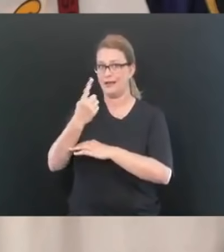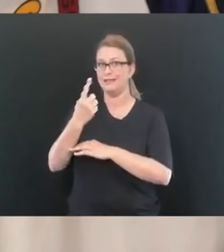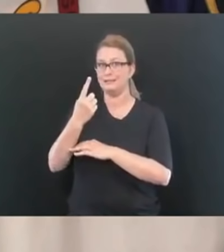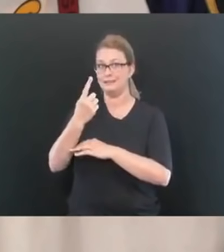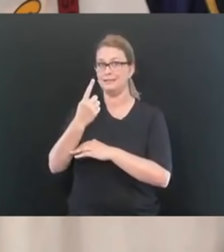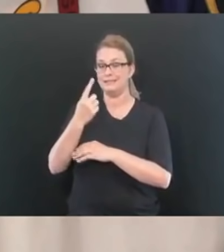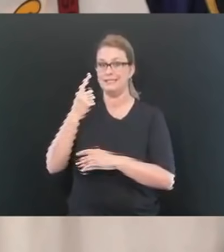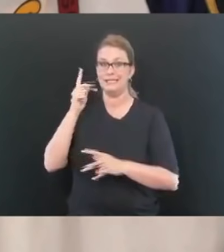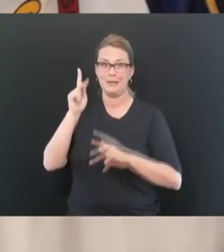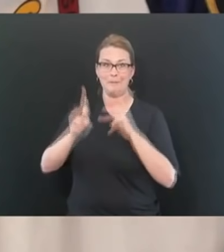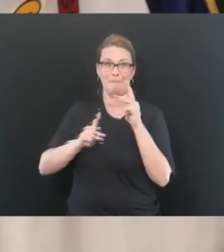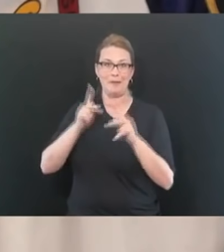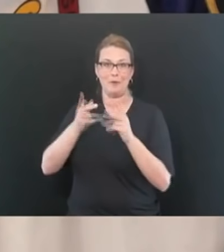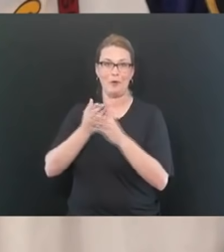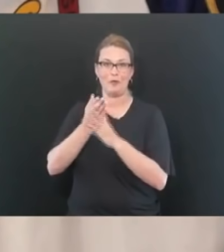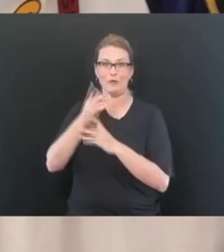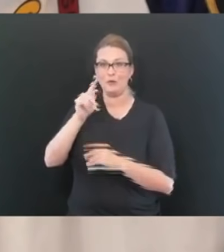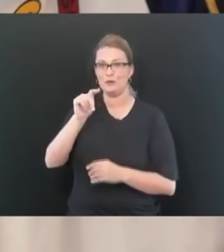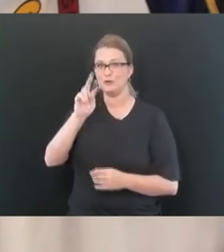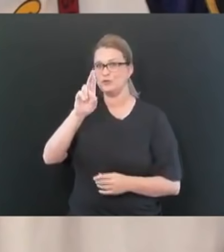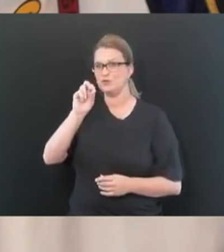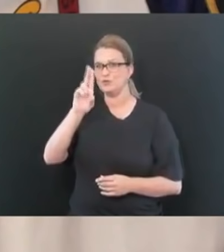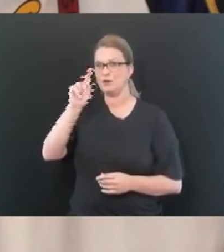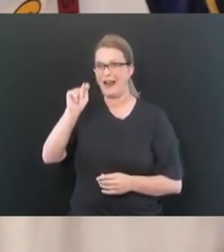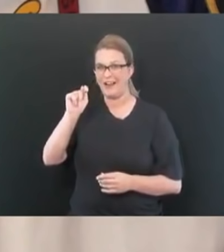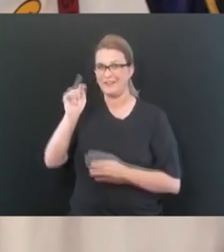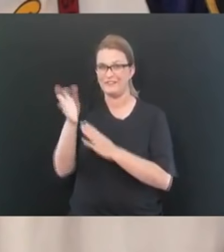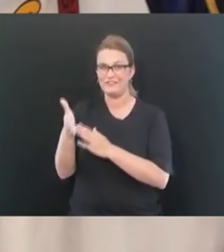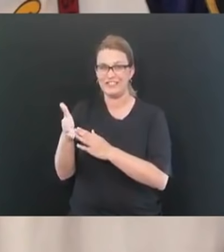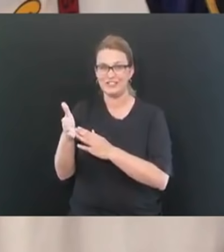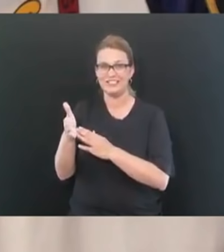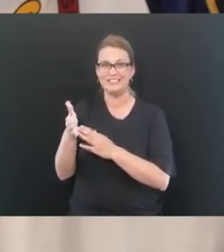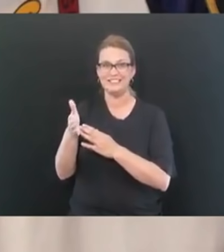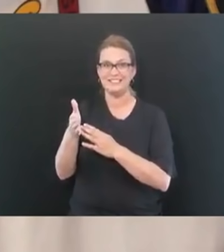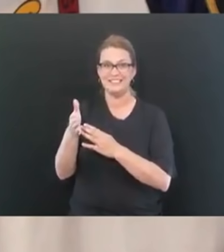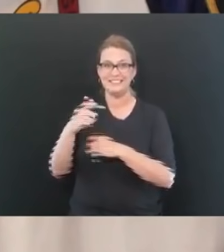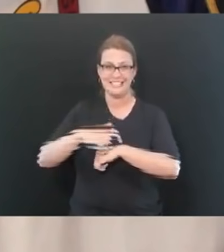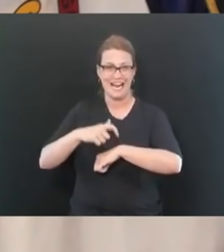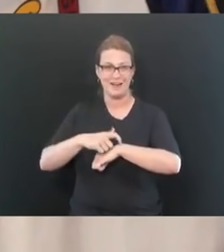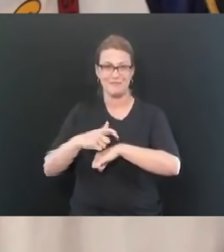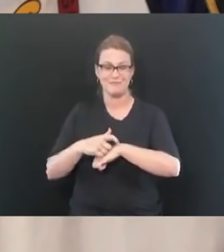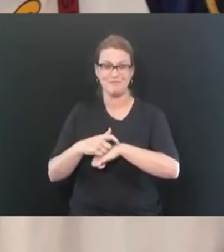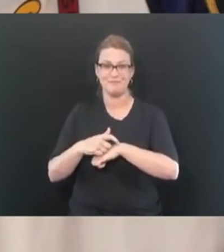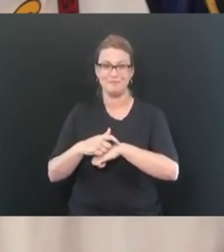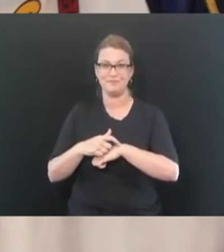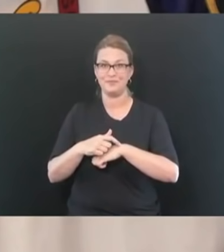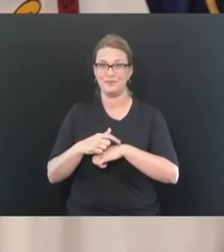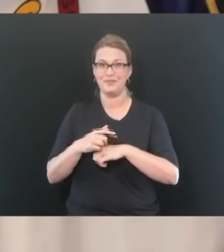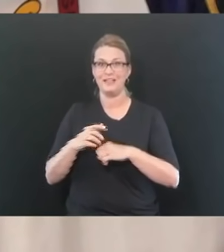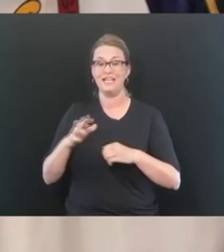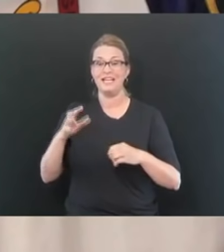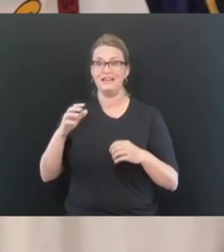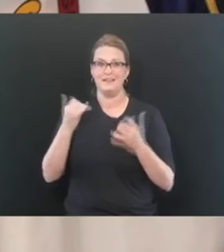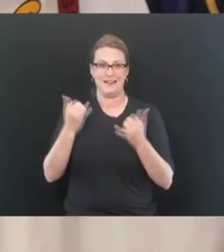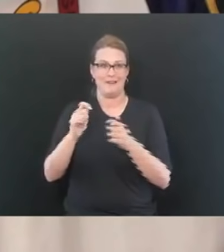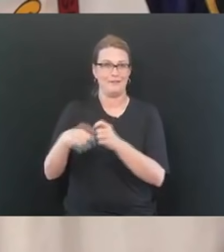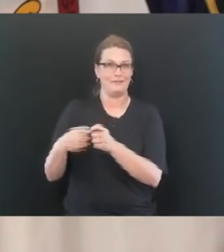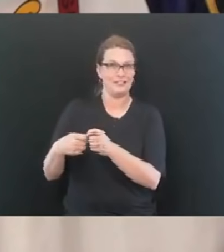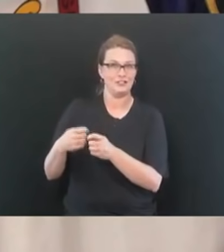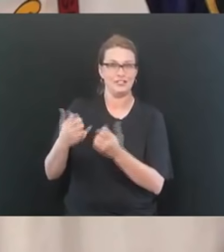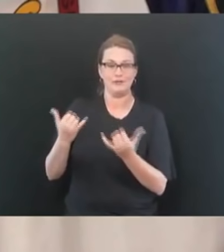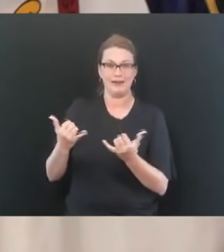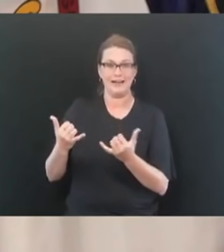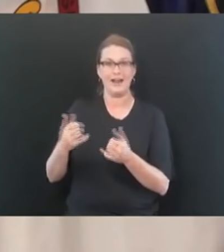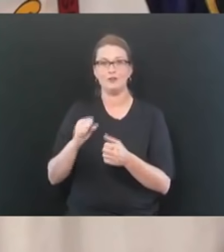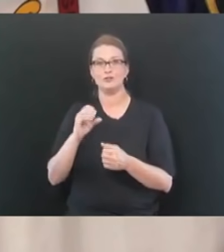the trout stocking season and everything, where they're enjoying, our putting, all the trout in the streams and so on. And